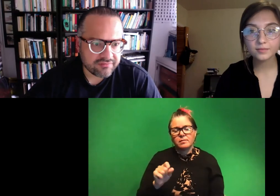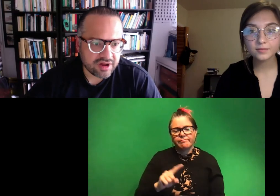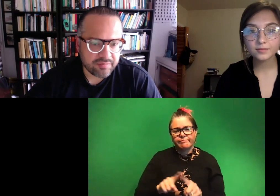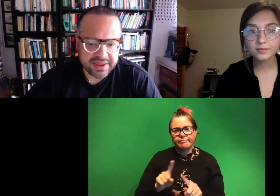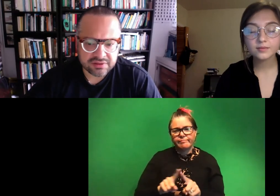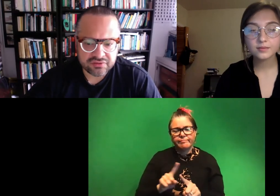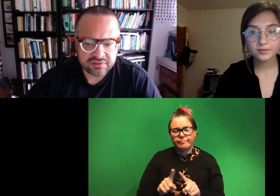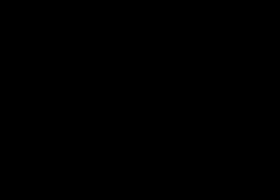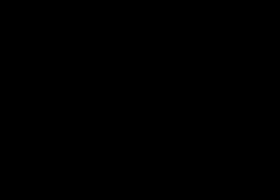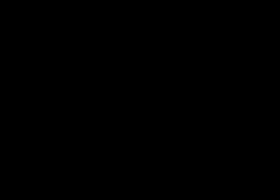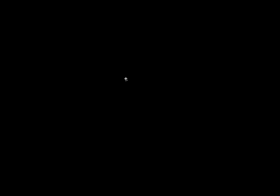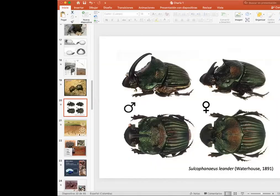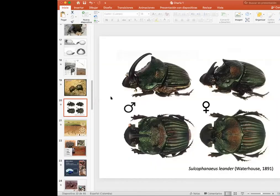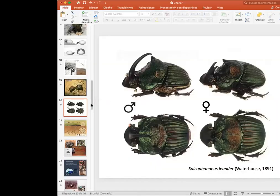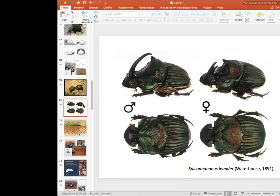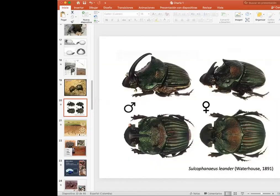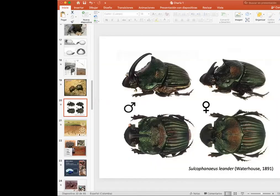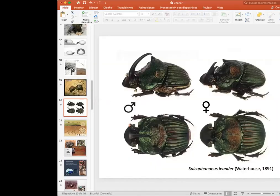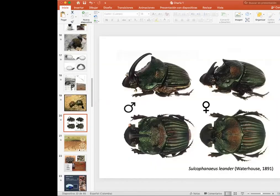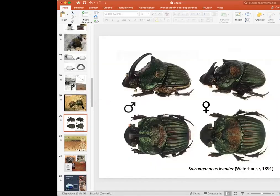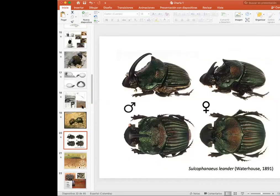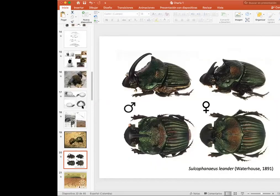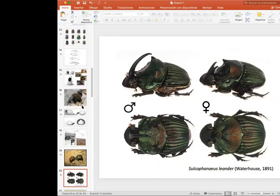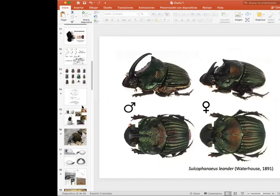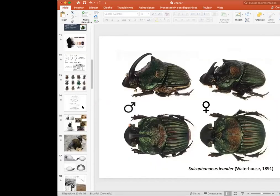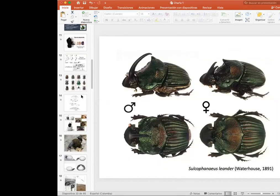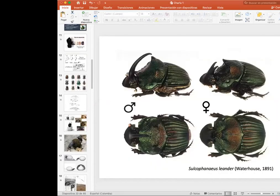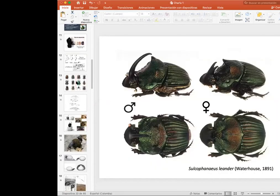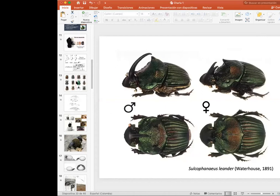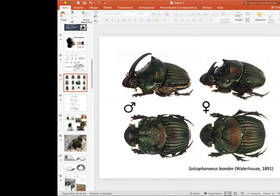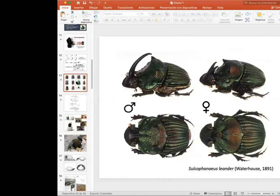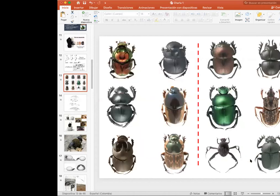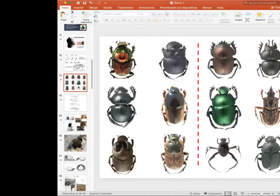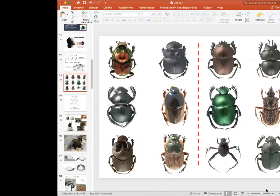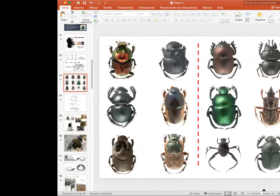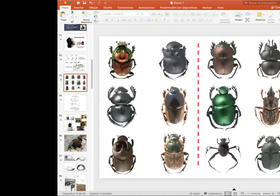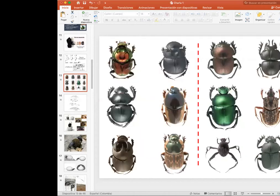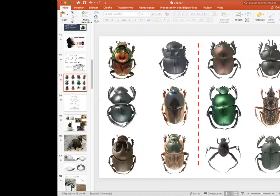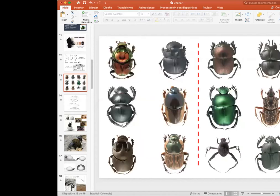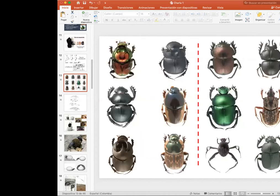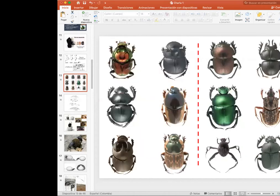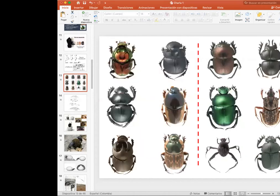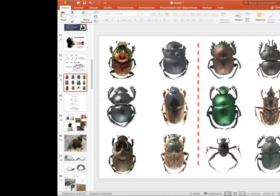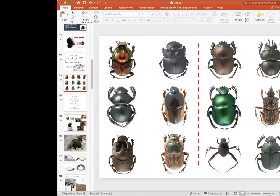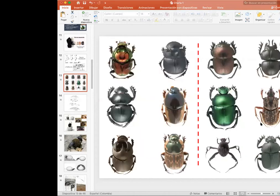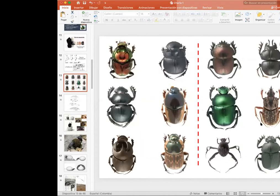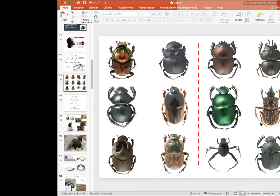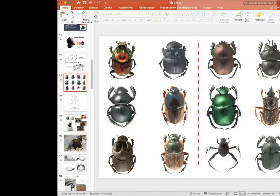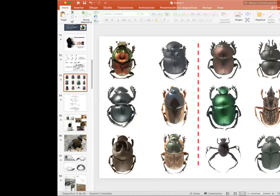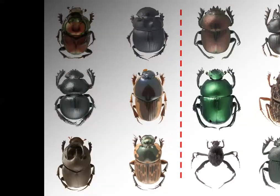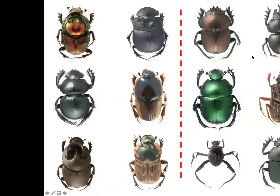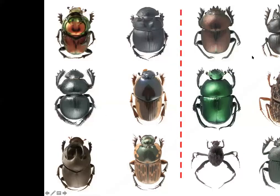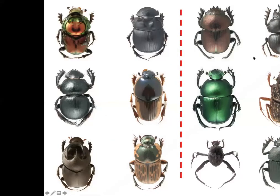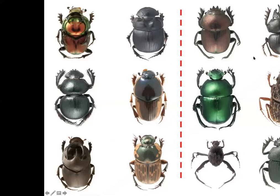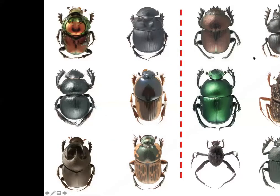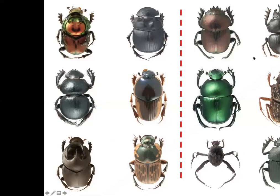of dung beetles. Most of them, I'm gonna make you like this, maybe this one, yeah. Oh wow.